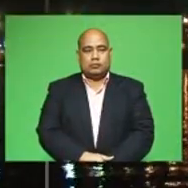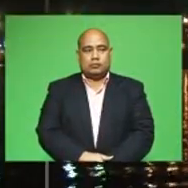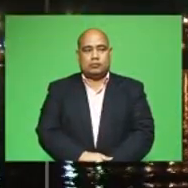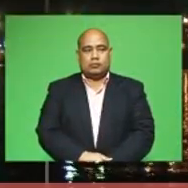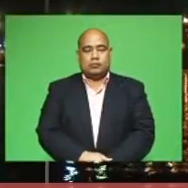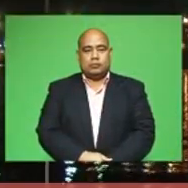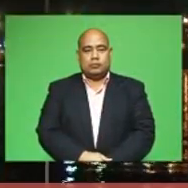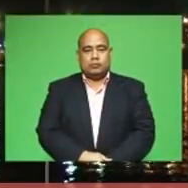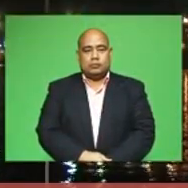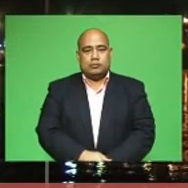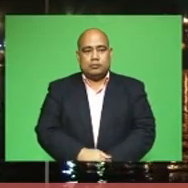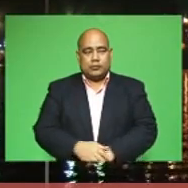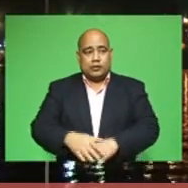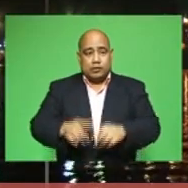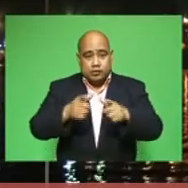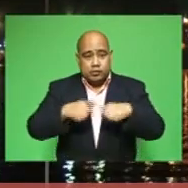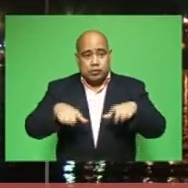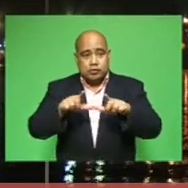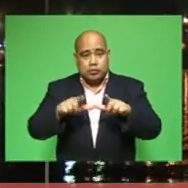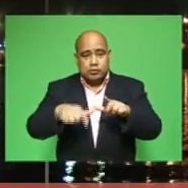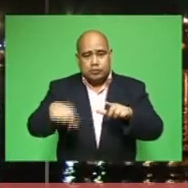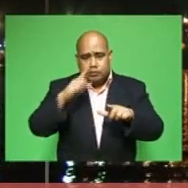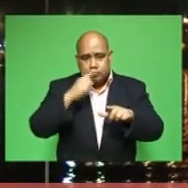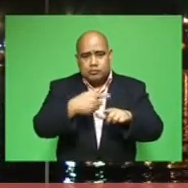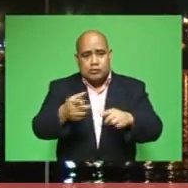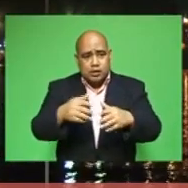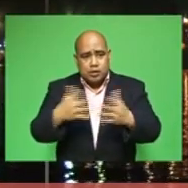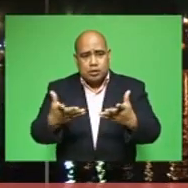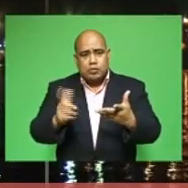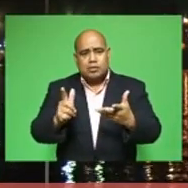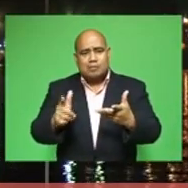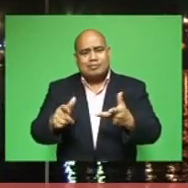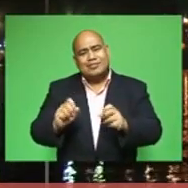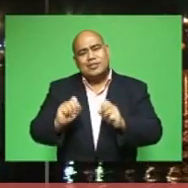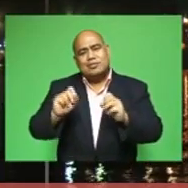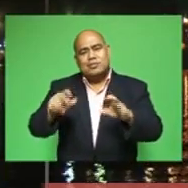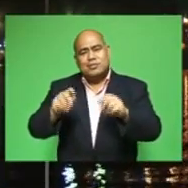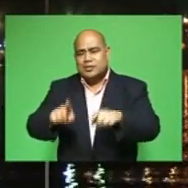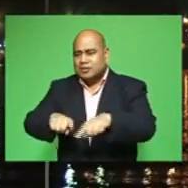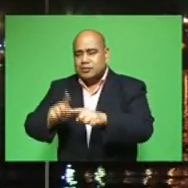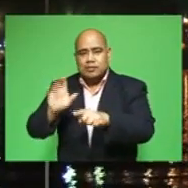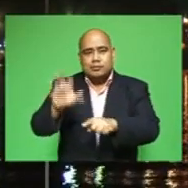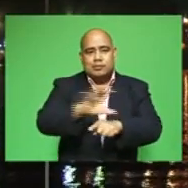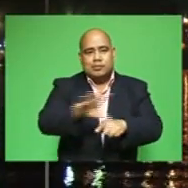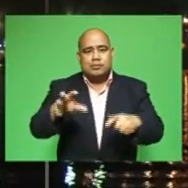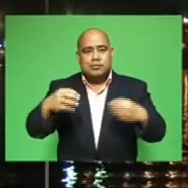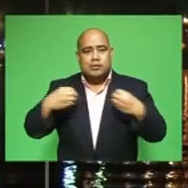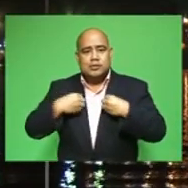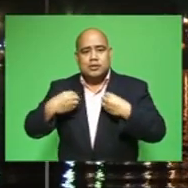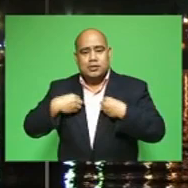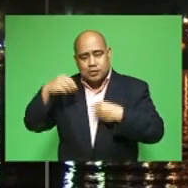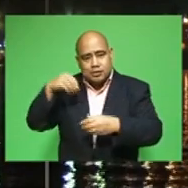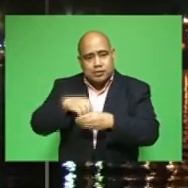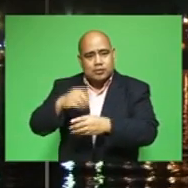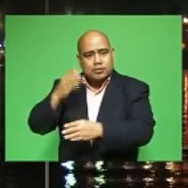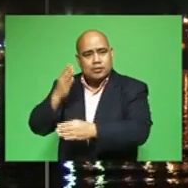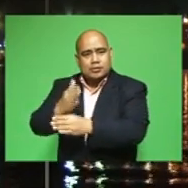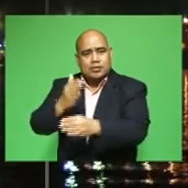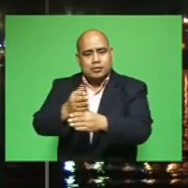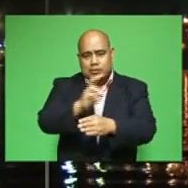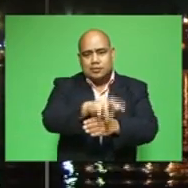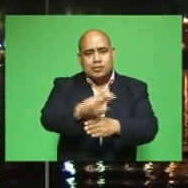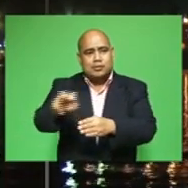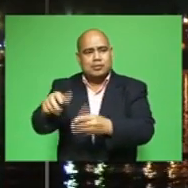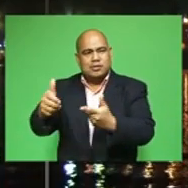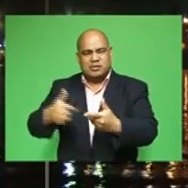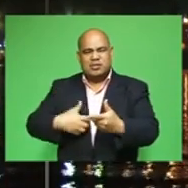Locals will be given first chance in all aspects of business and workforce as the country feels the impact of COVID-19. The